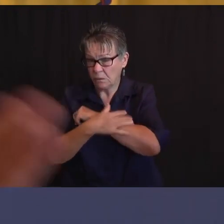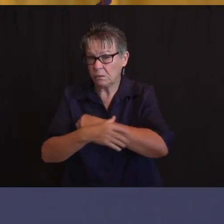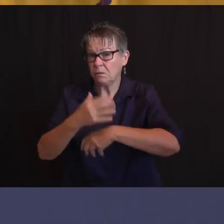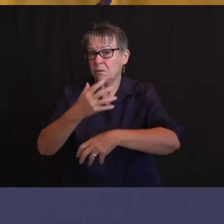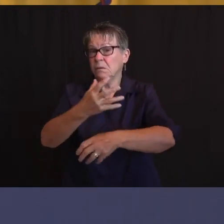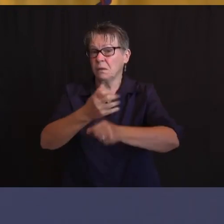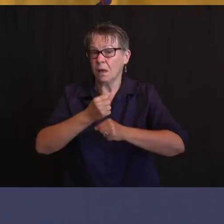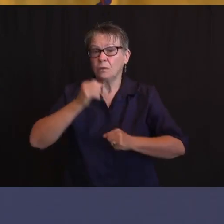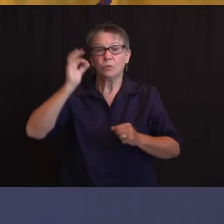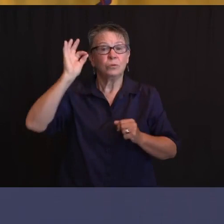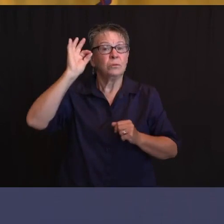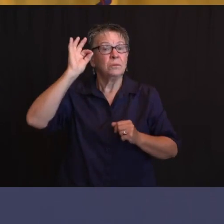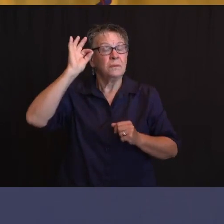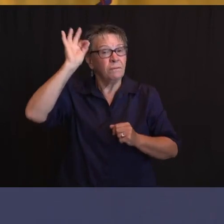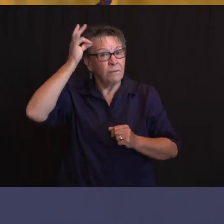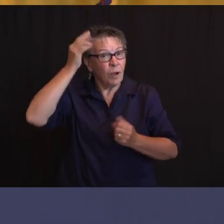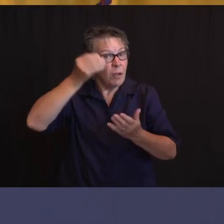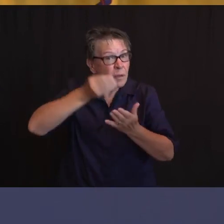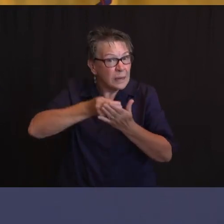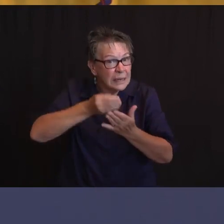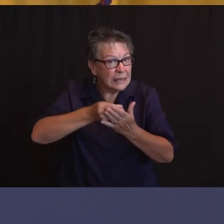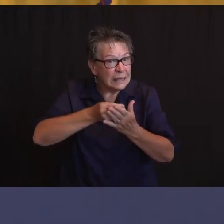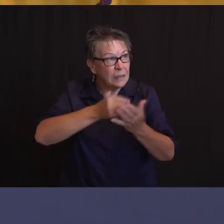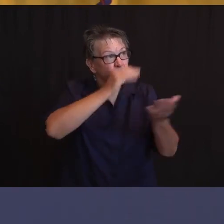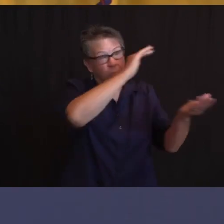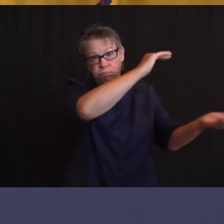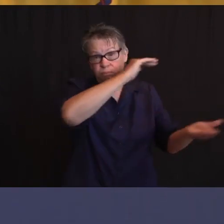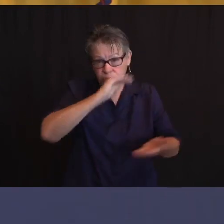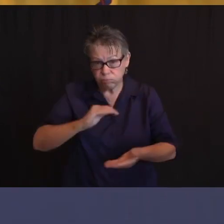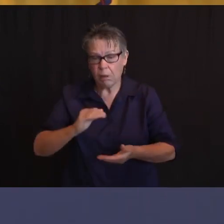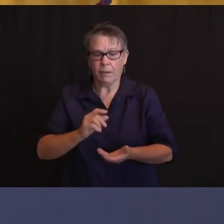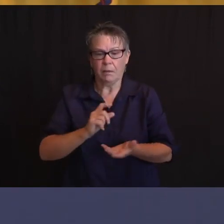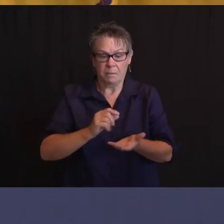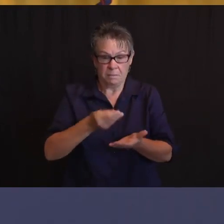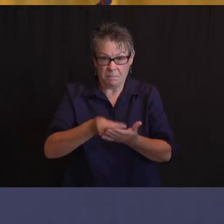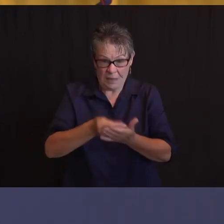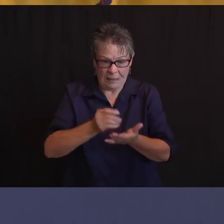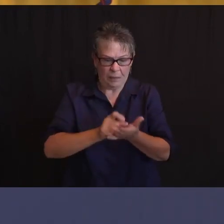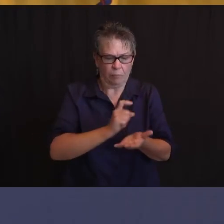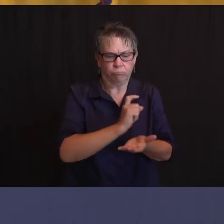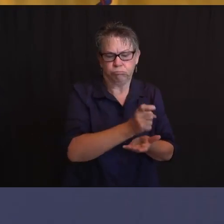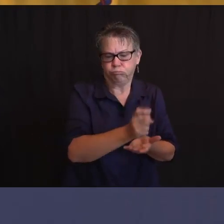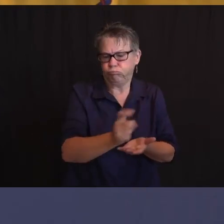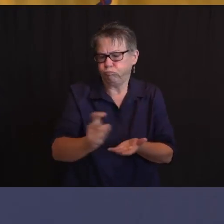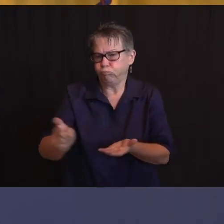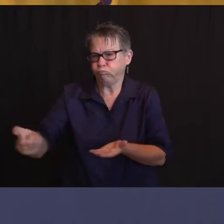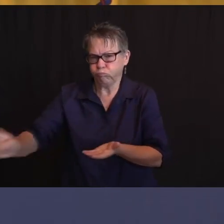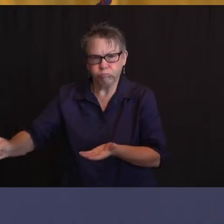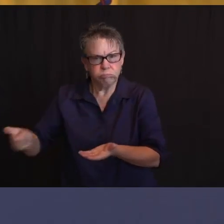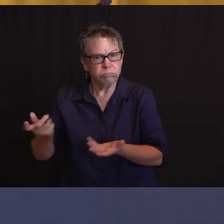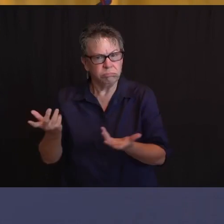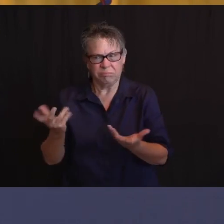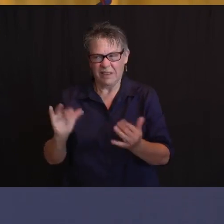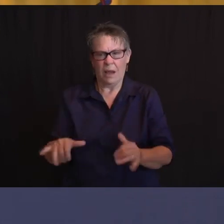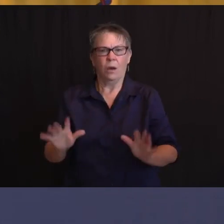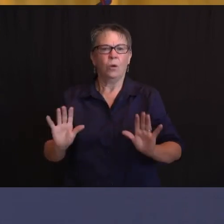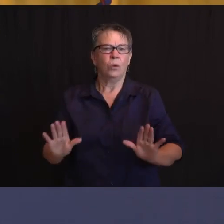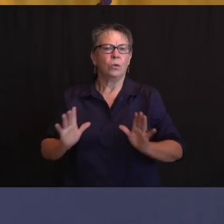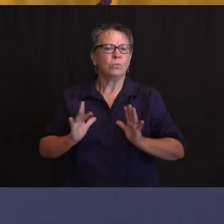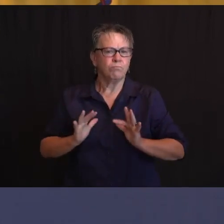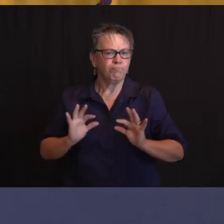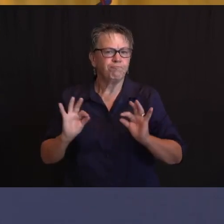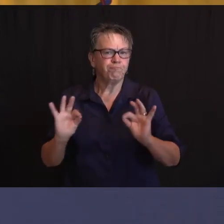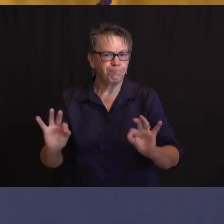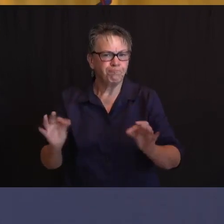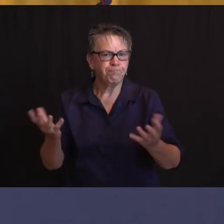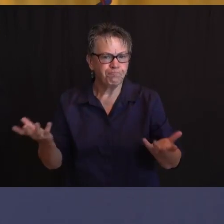federal money. So I'm glad you raised the budget. I appreciate it. Sir, we're going to take you out here. Good afternoon, You're Phil going to take Andrews. us